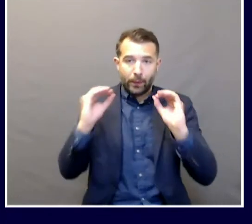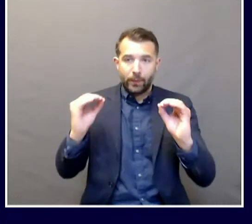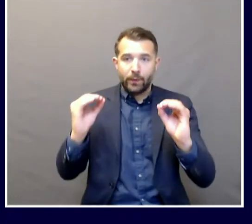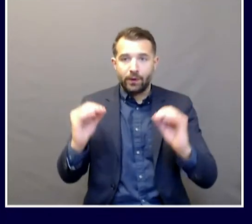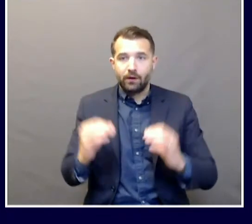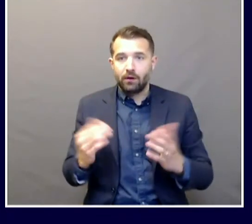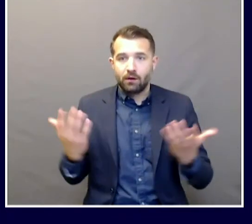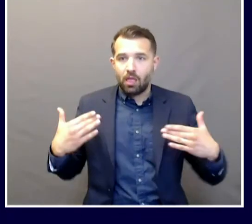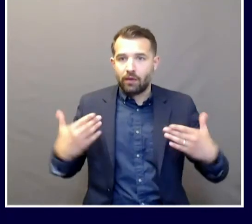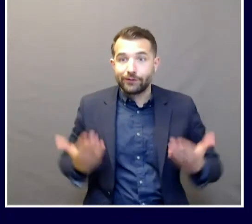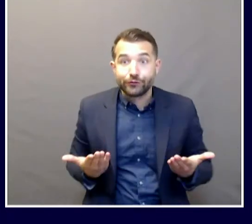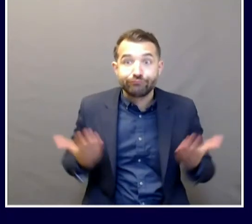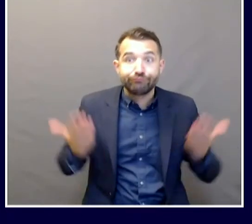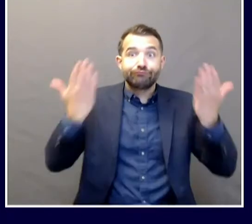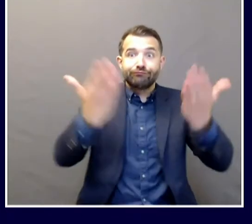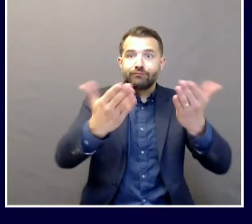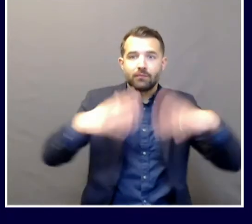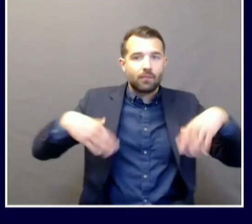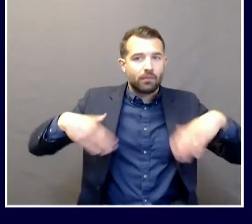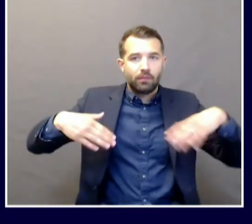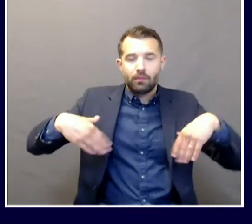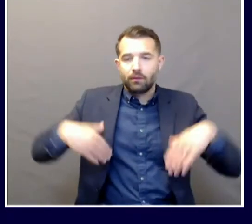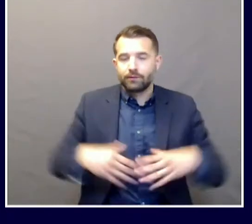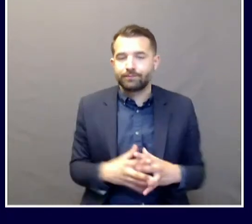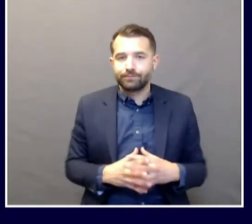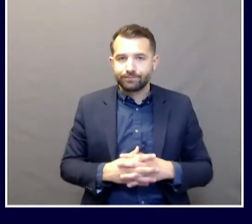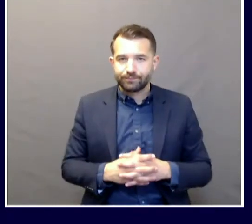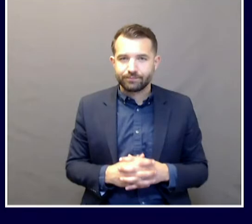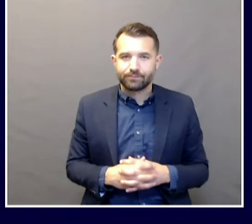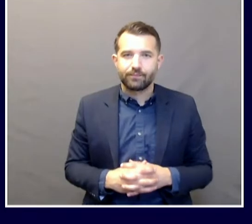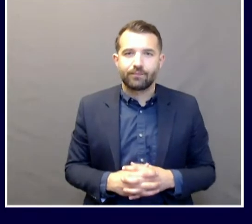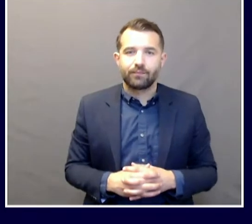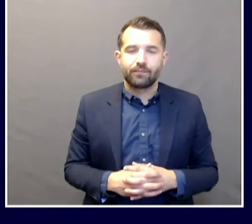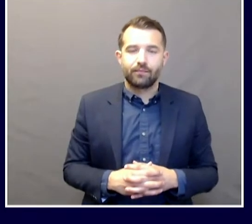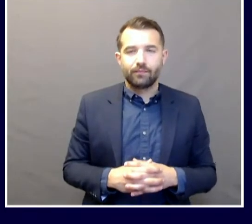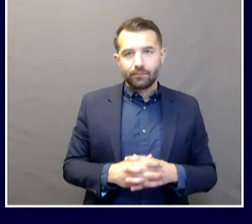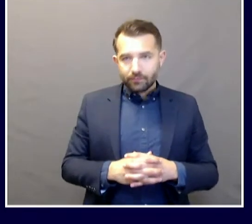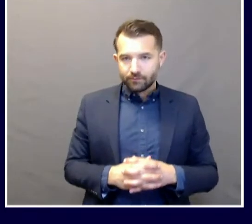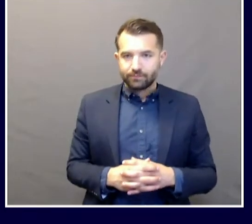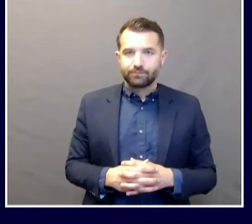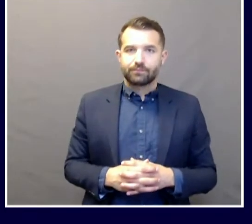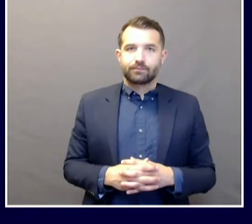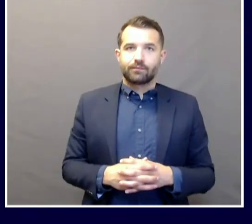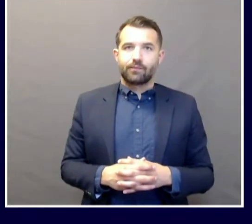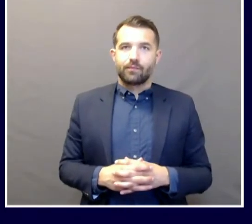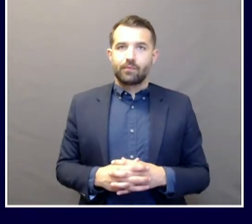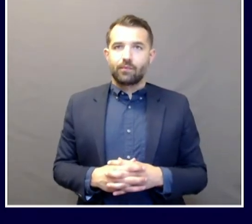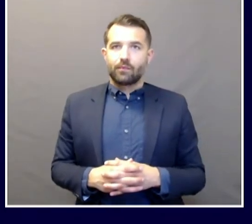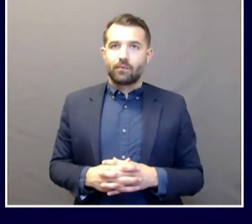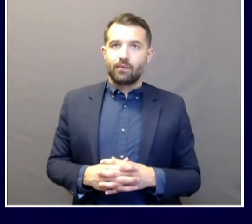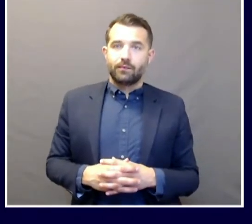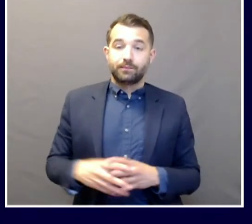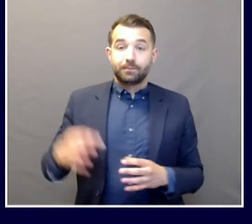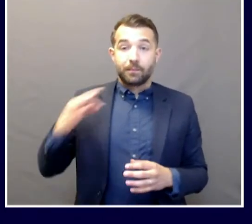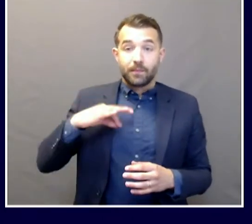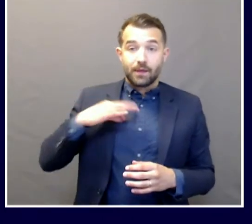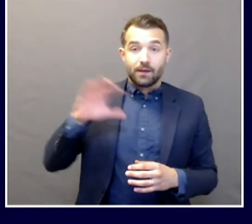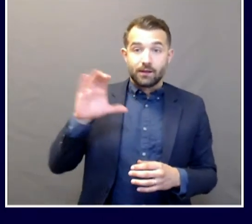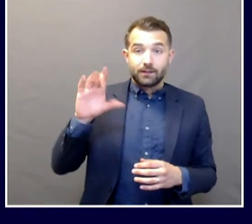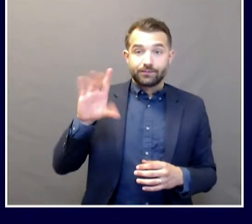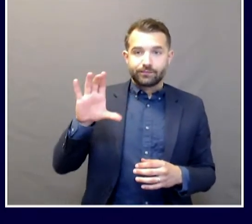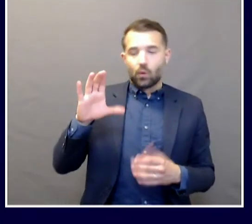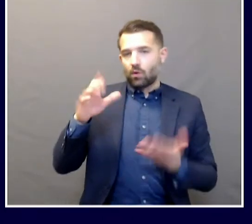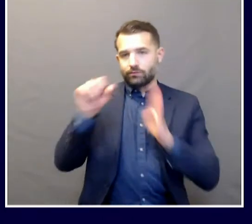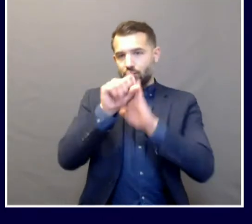doses. Okay, is the Maine CDC or the state still asking restaurants to